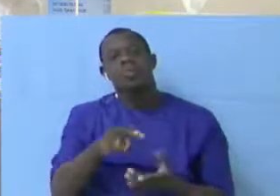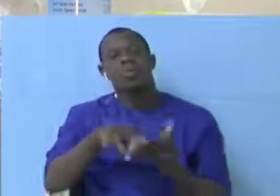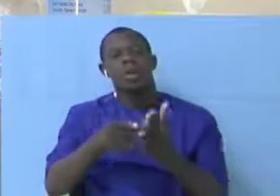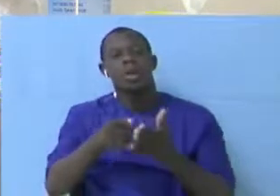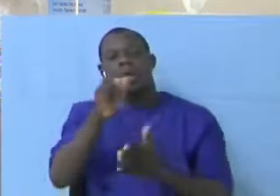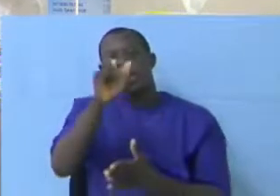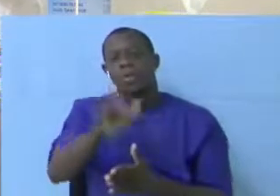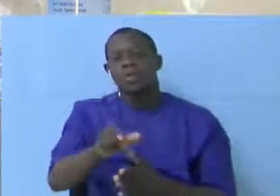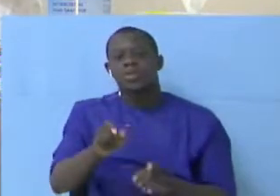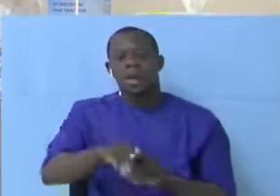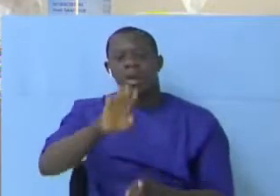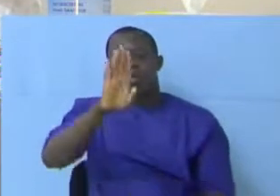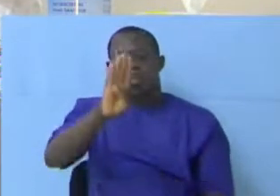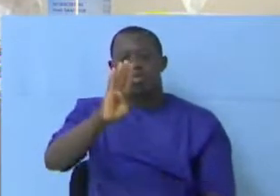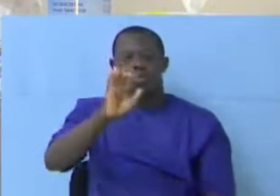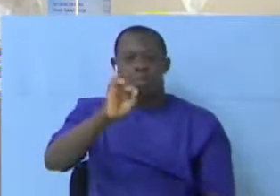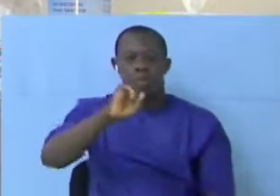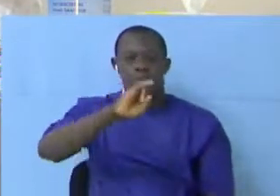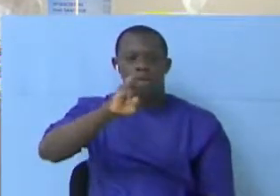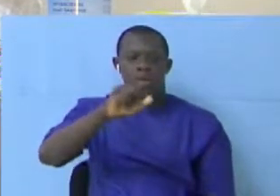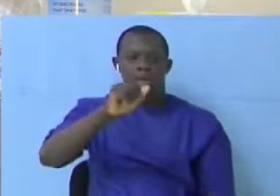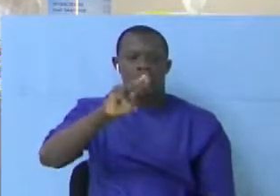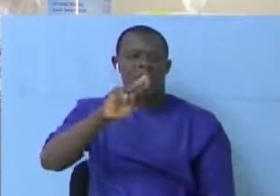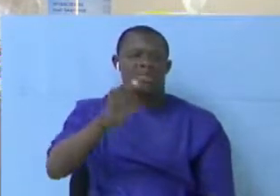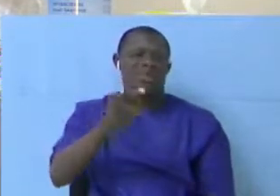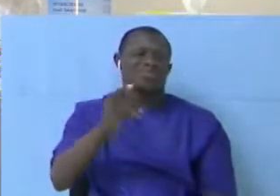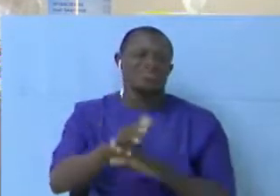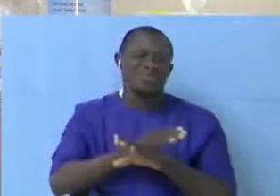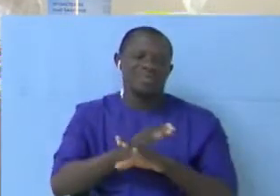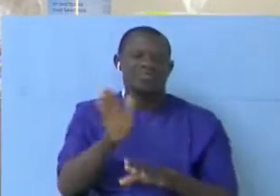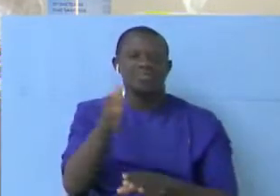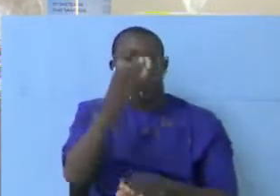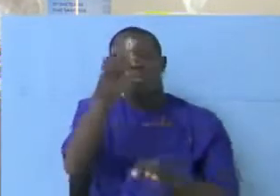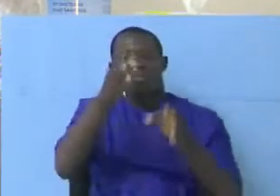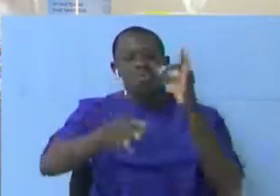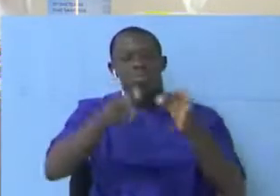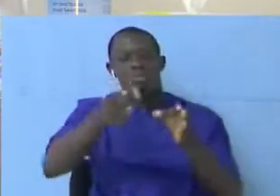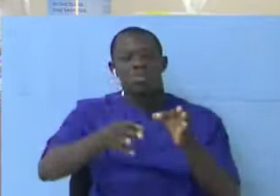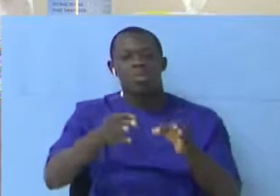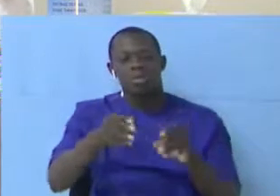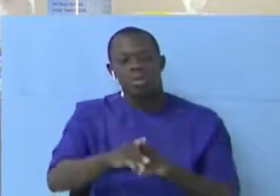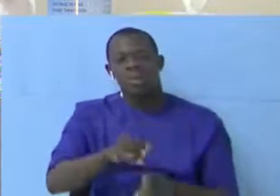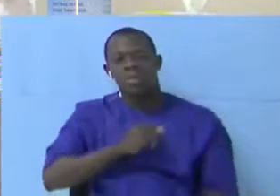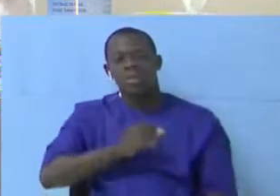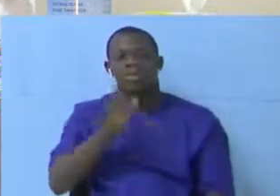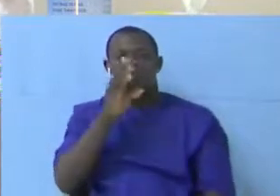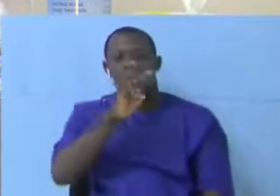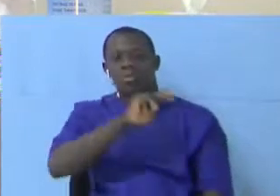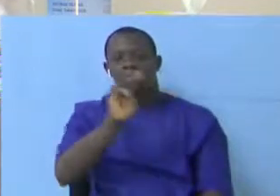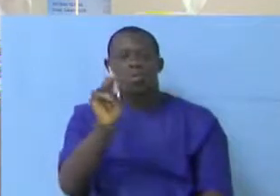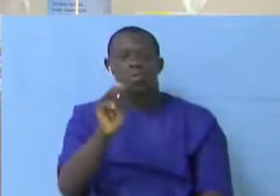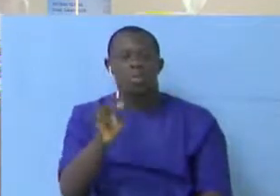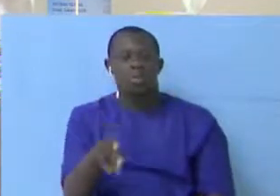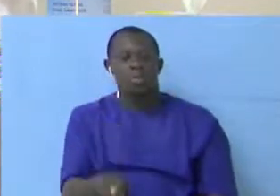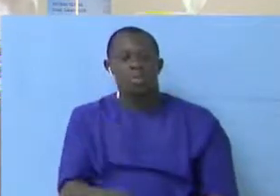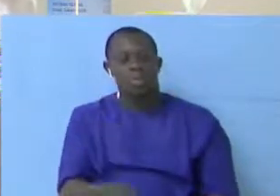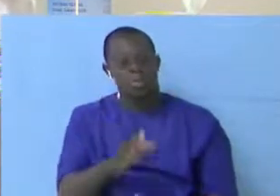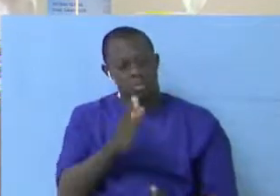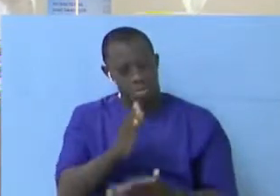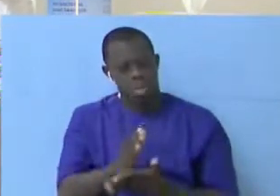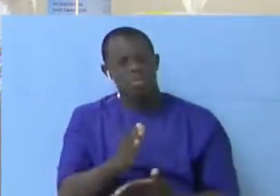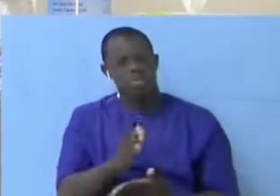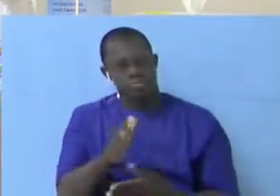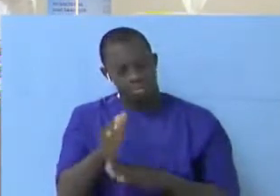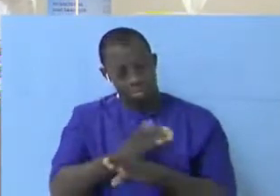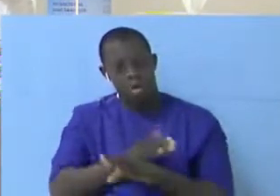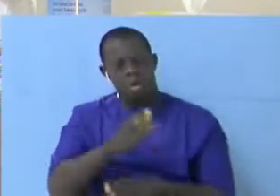result of that Bojang was convicted. Wodalilo kan na ina na bojan soro. No. ani Of course, Bojang was convicted for